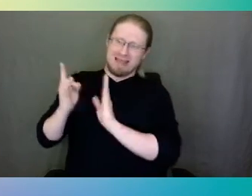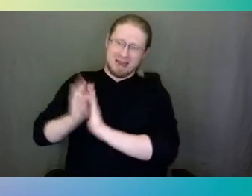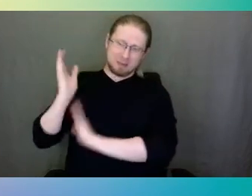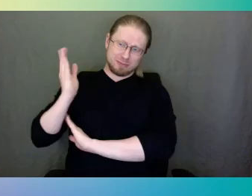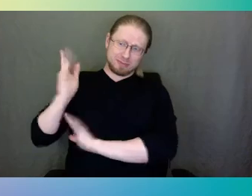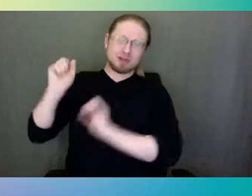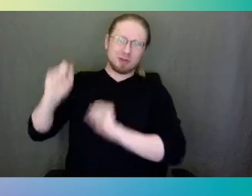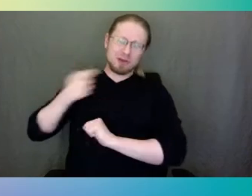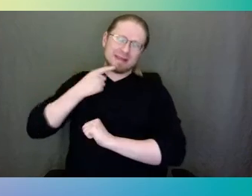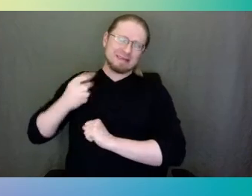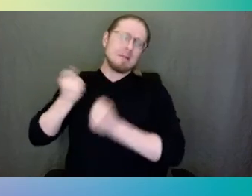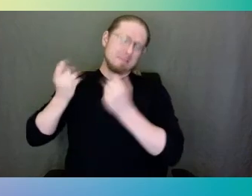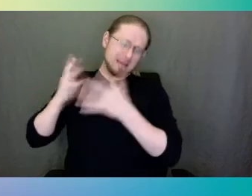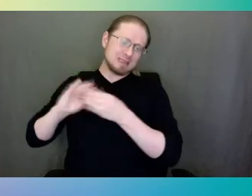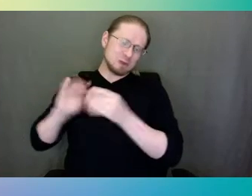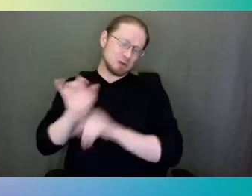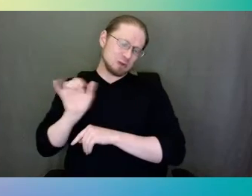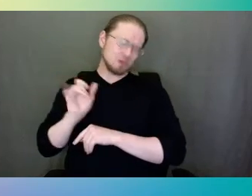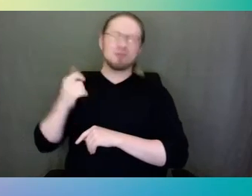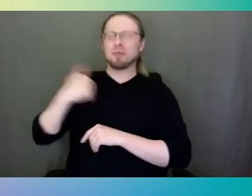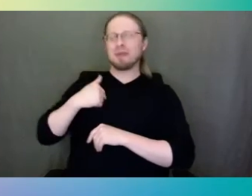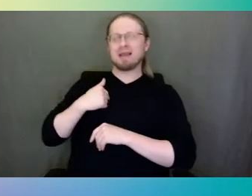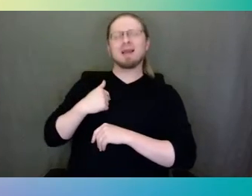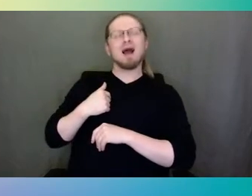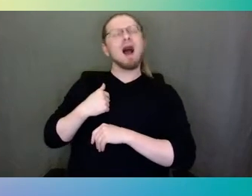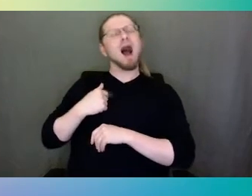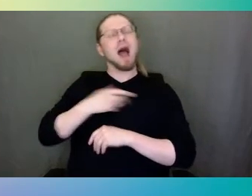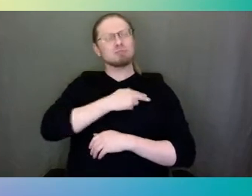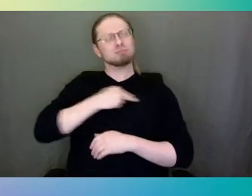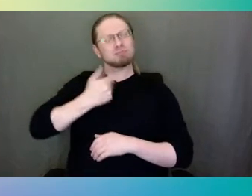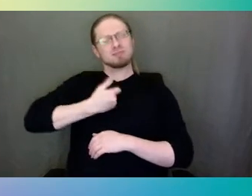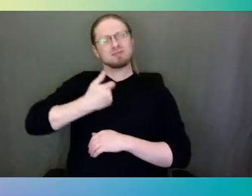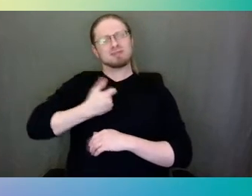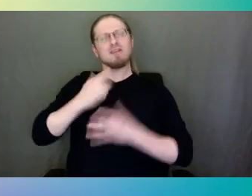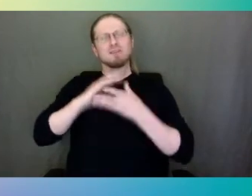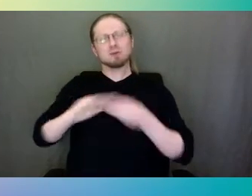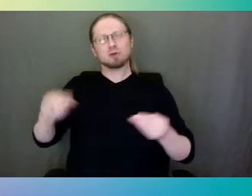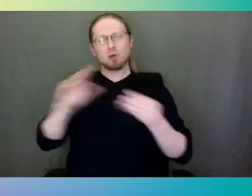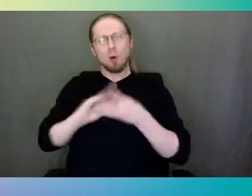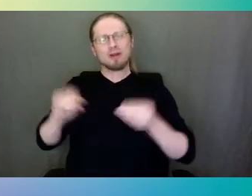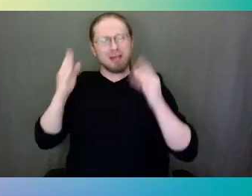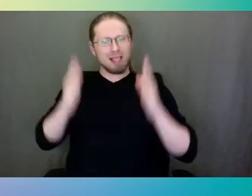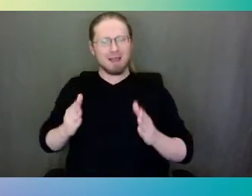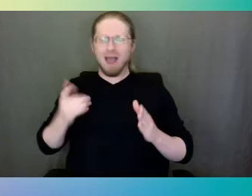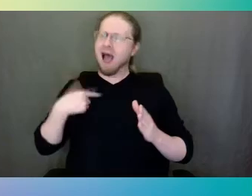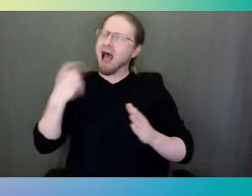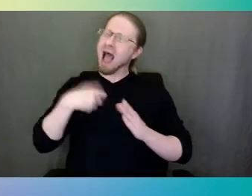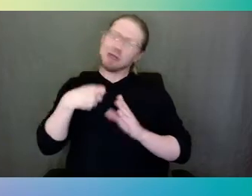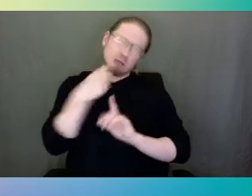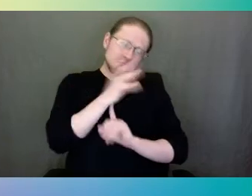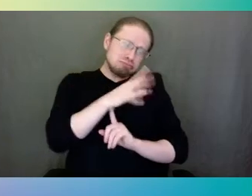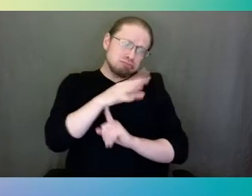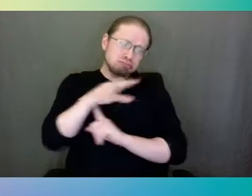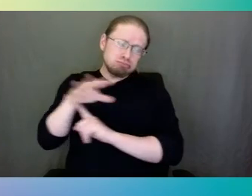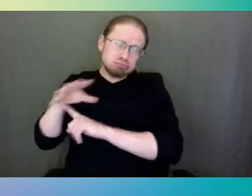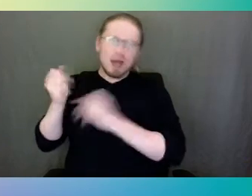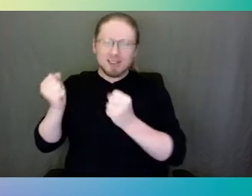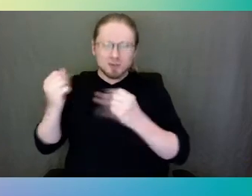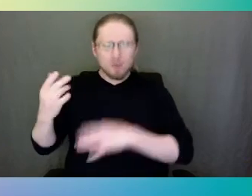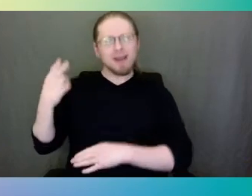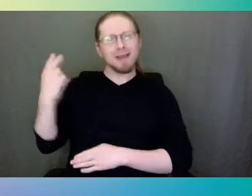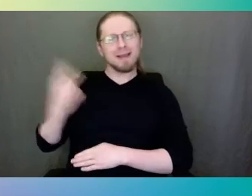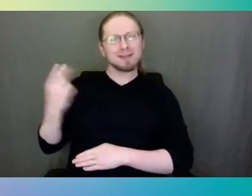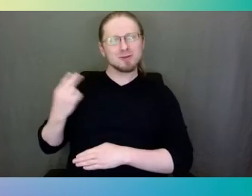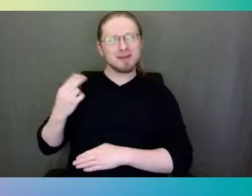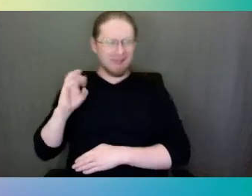of stories because I'm a storyteller. And I could fire hose you with history, and Ed could fire hose